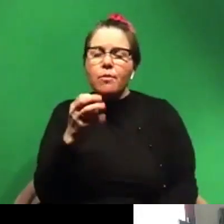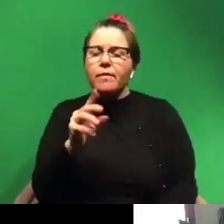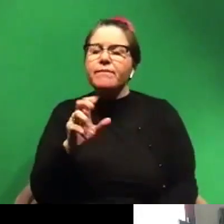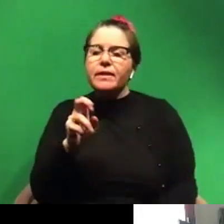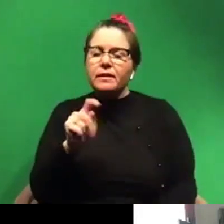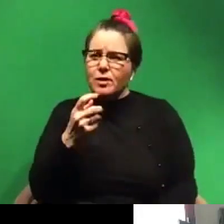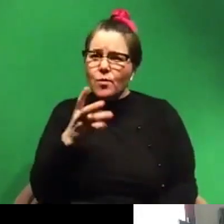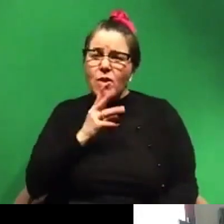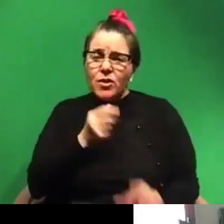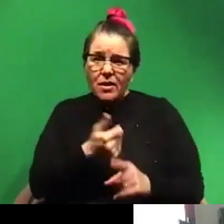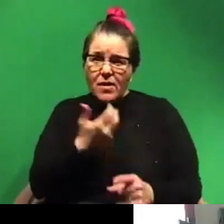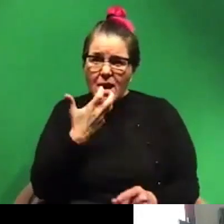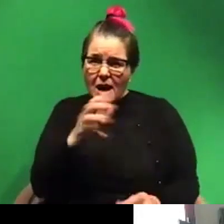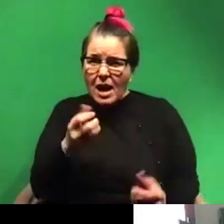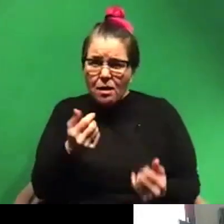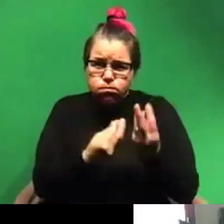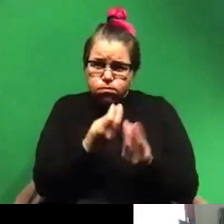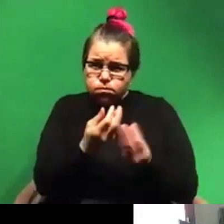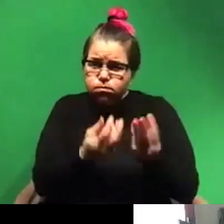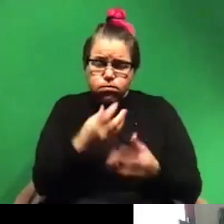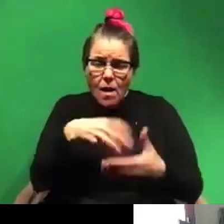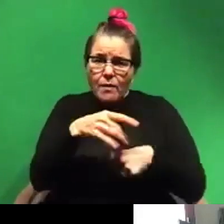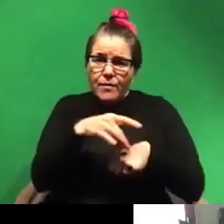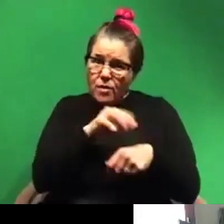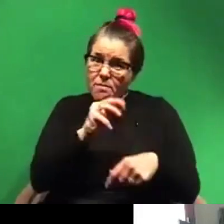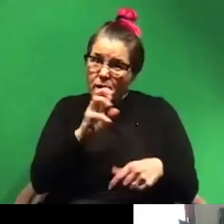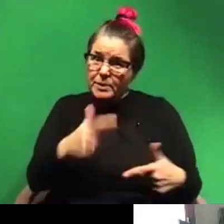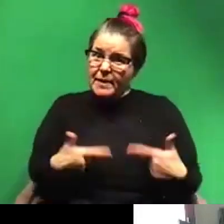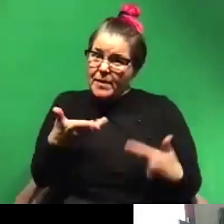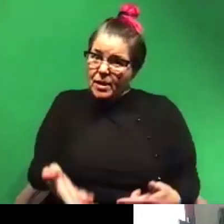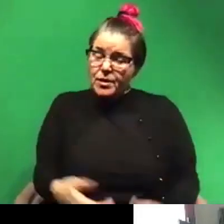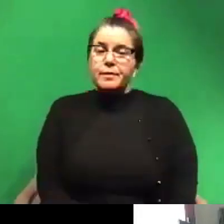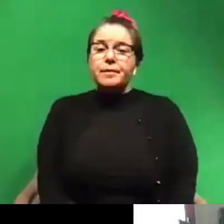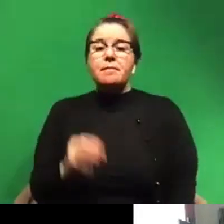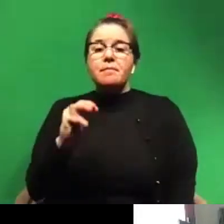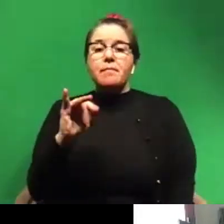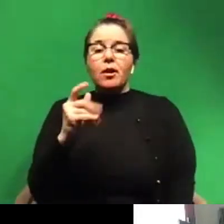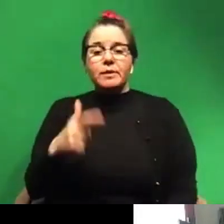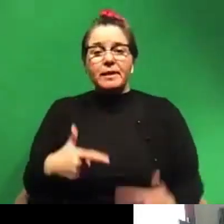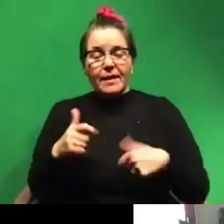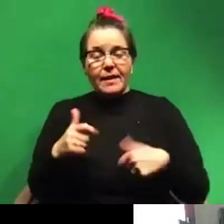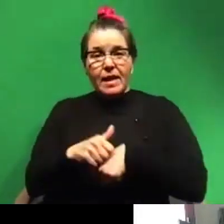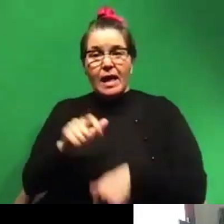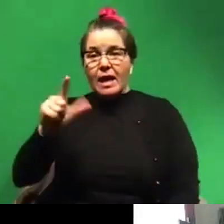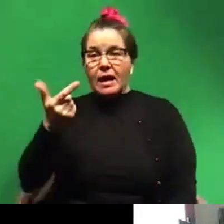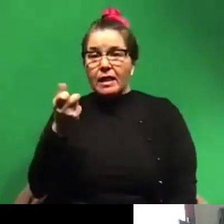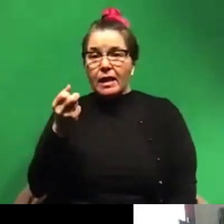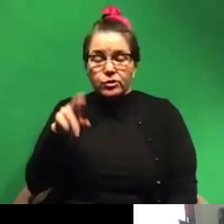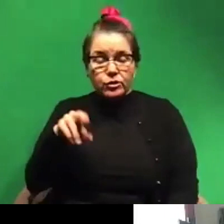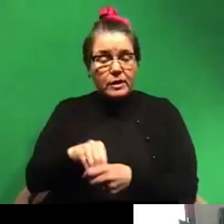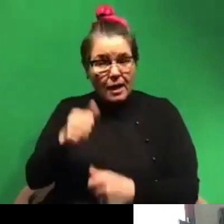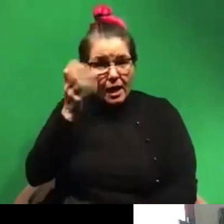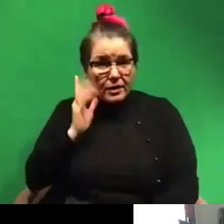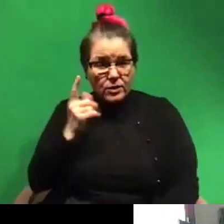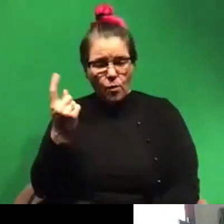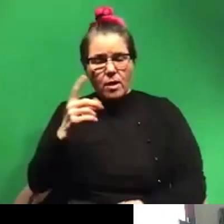hot, it's like bubbling out of the earth. There are microbes living. There are microbes that live in the glaciers in Alaska. One of my colleagues